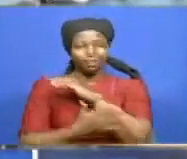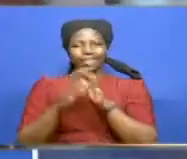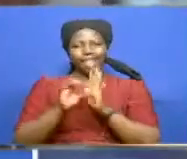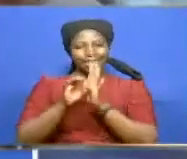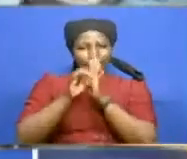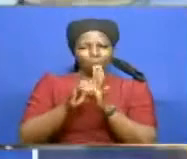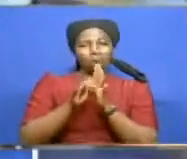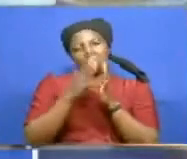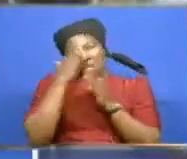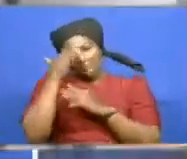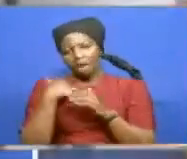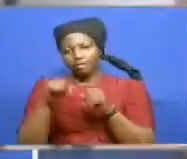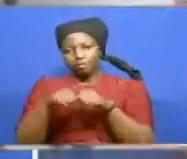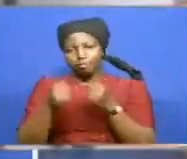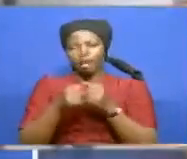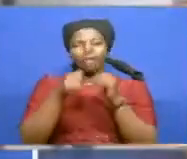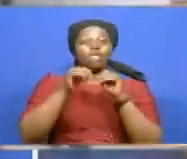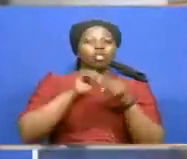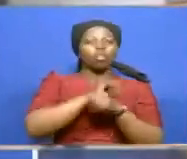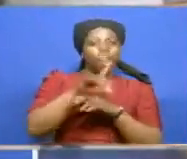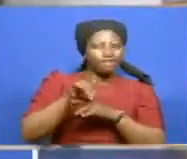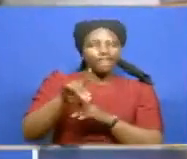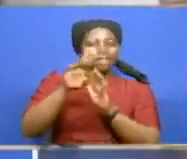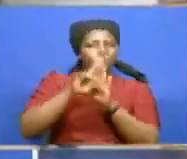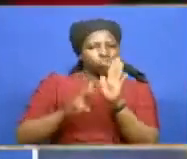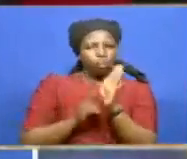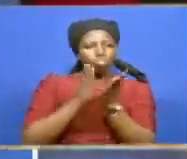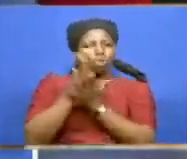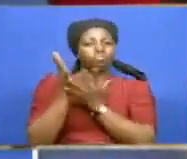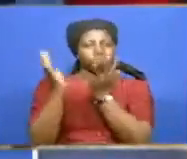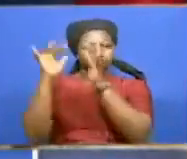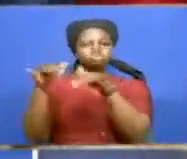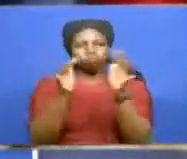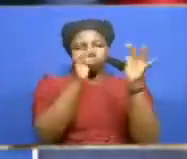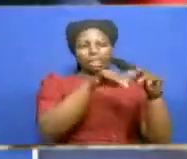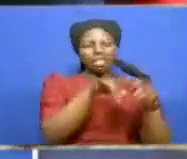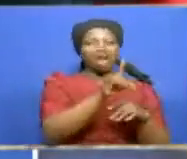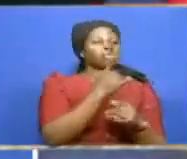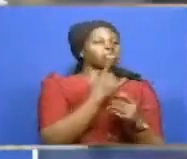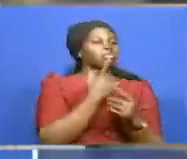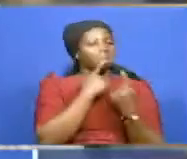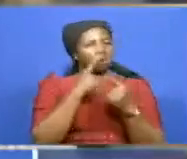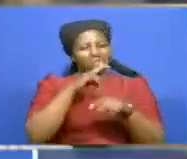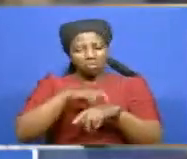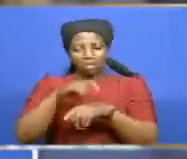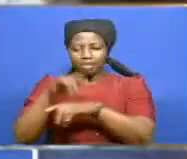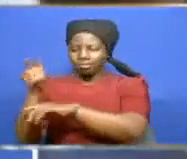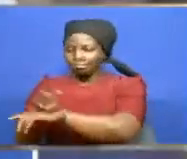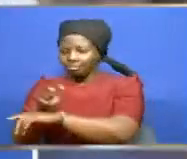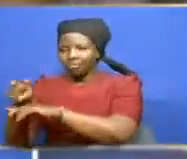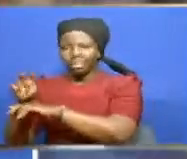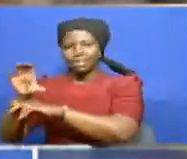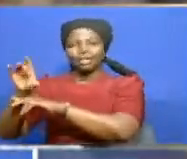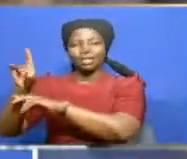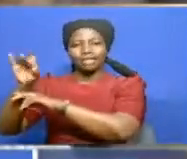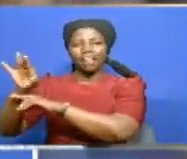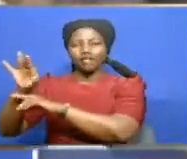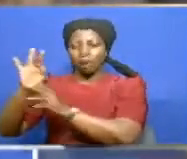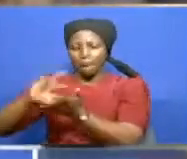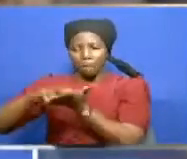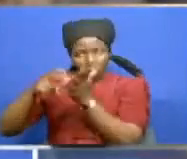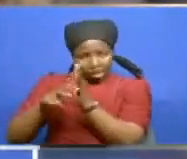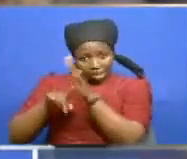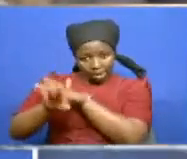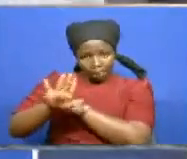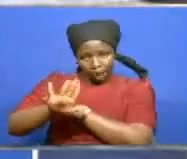political gatherings. He was speaking when he inspected CDF projects in his constituency. Kama corona imekwisha,